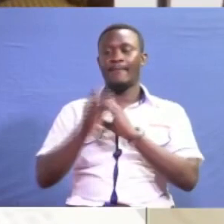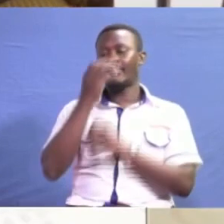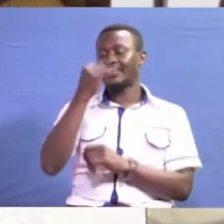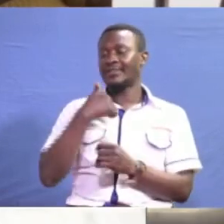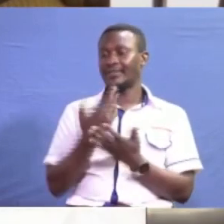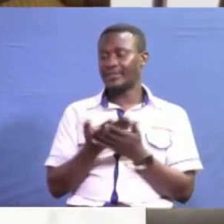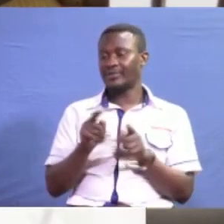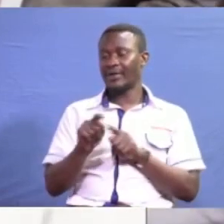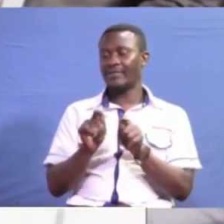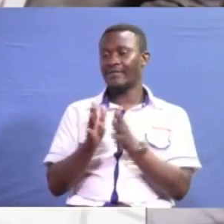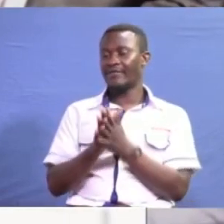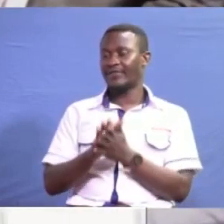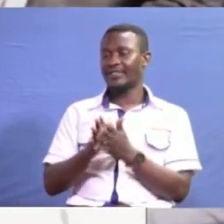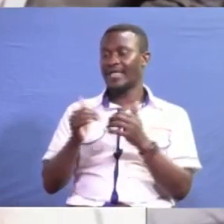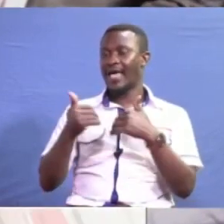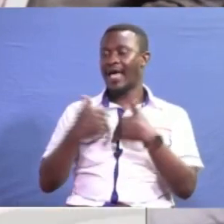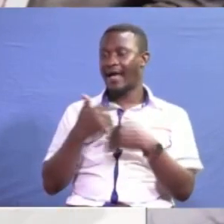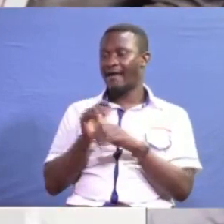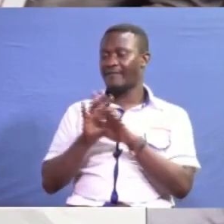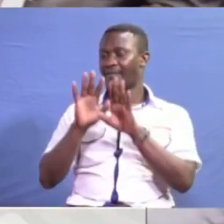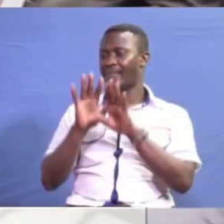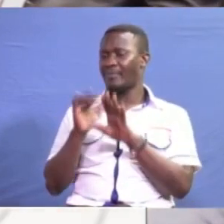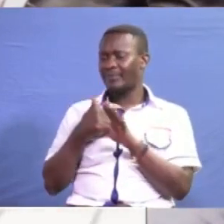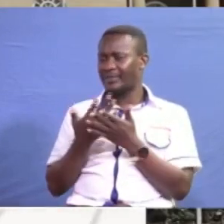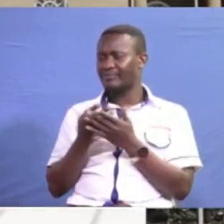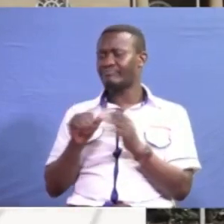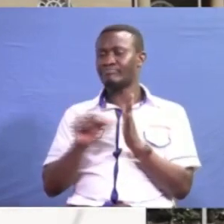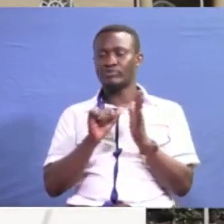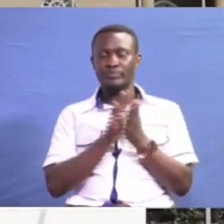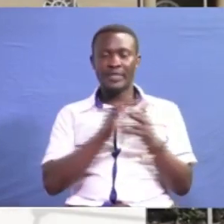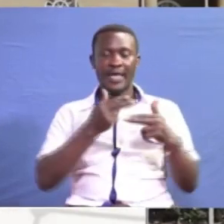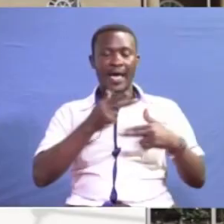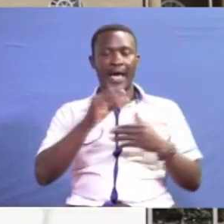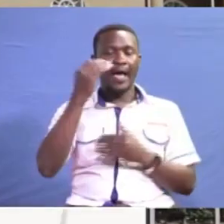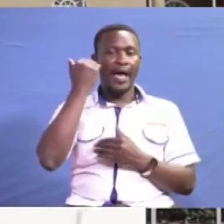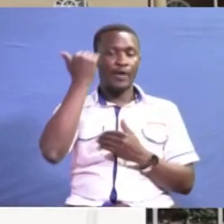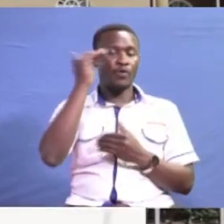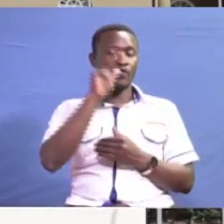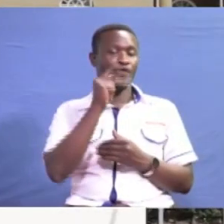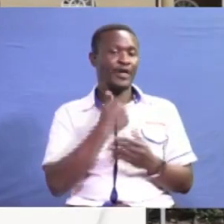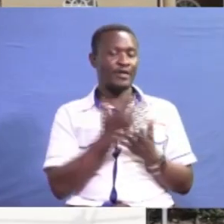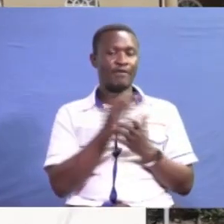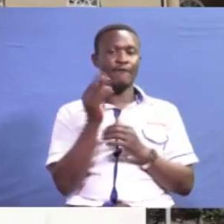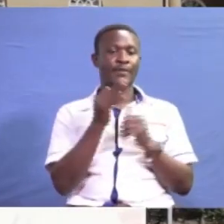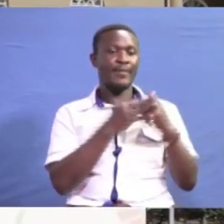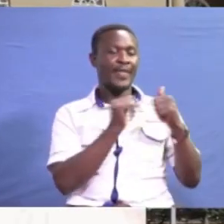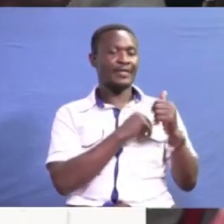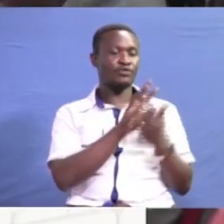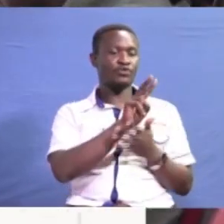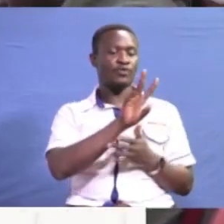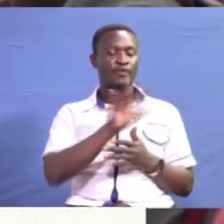Ruto's administration faced a significant setback when the High Court of Kenya on October 3,